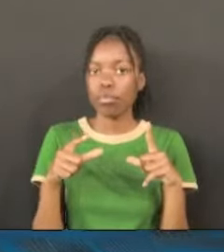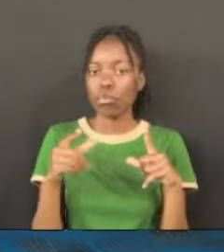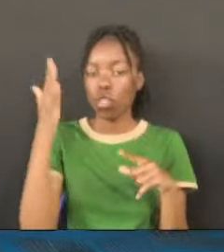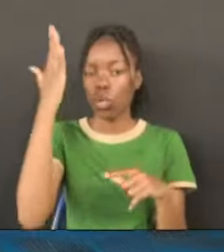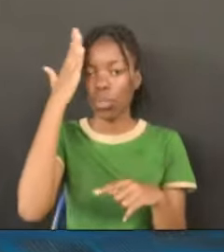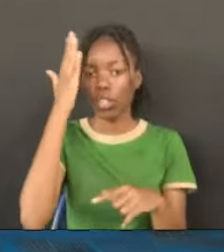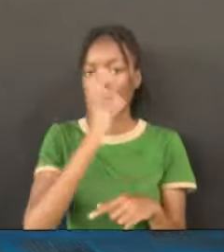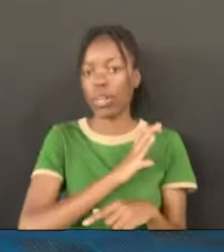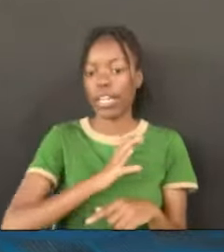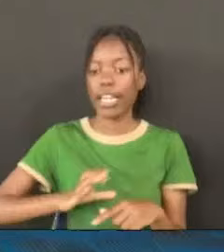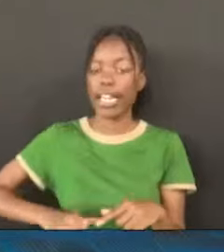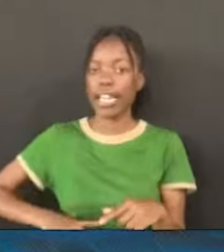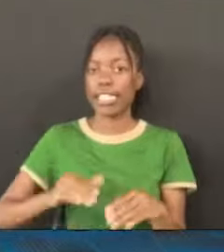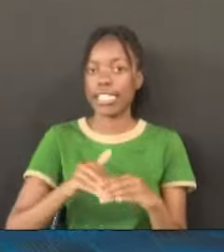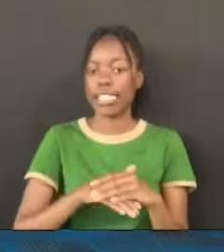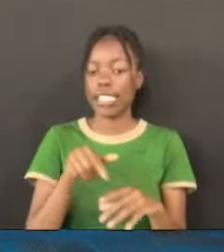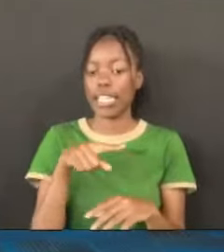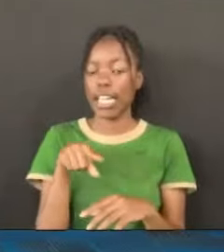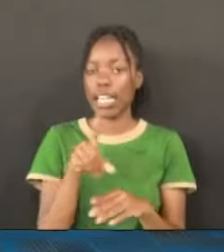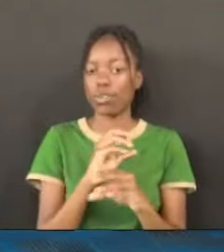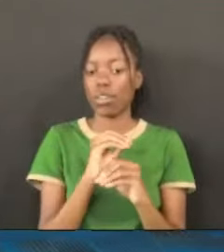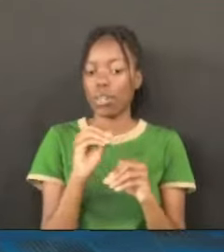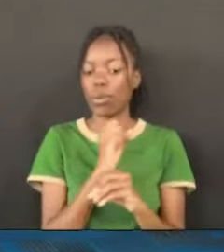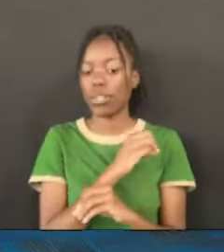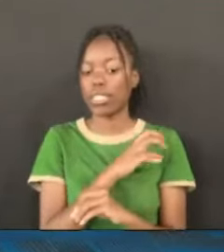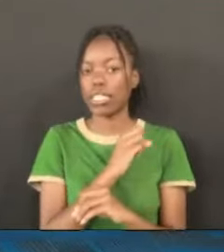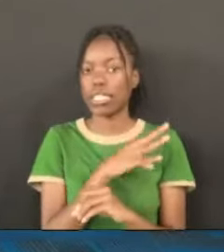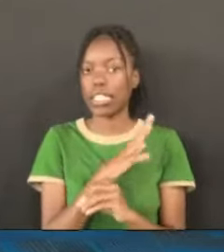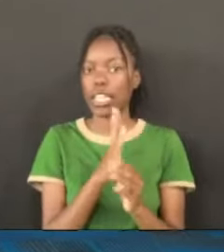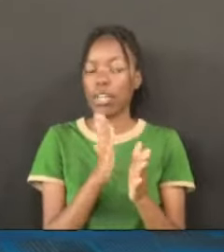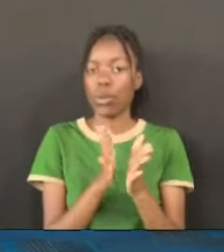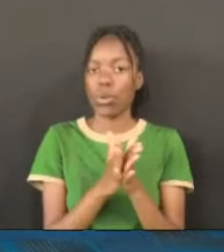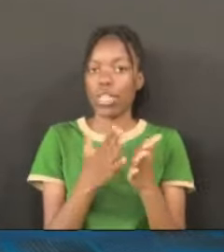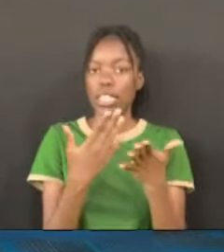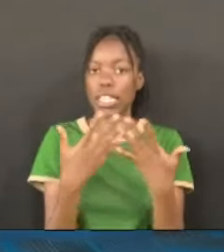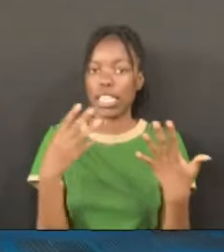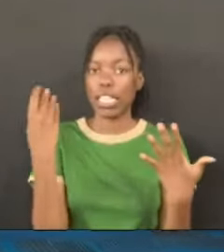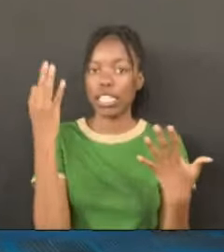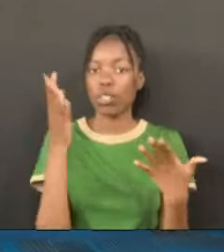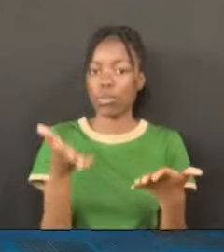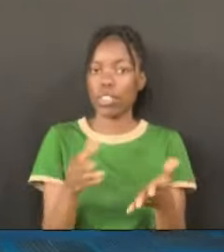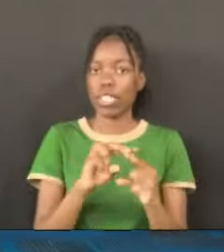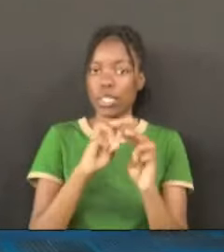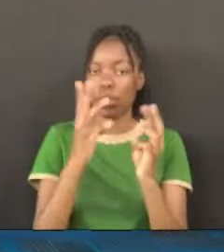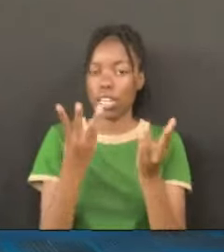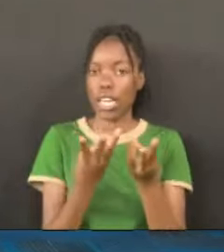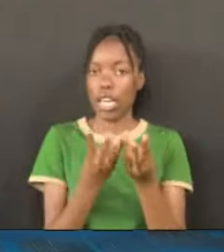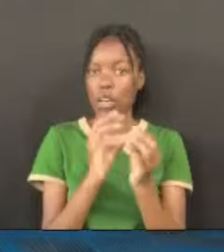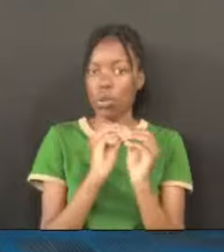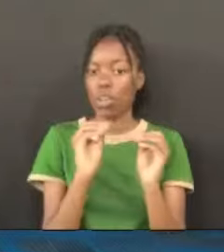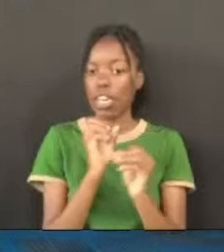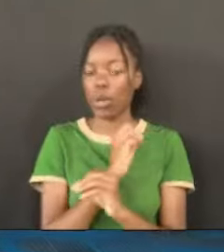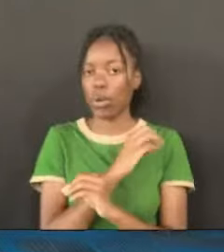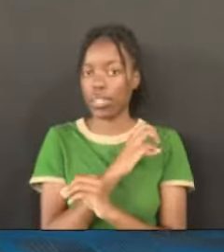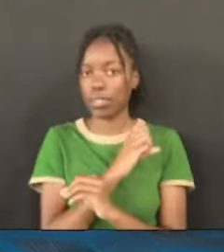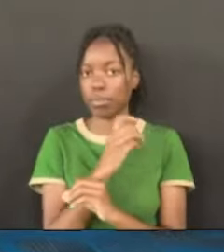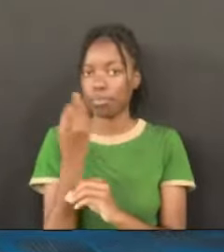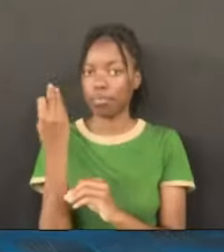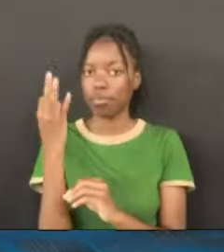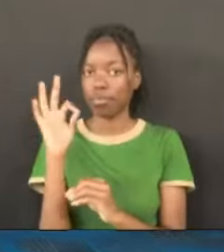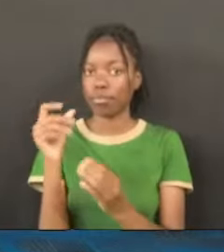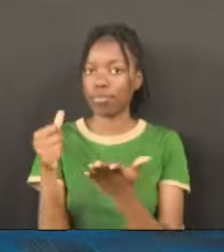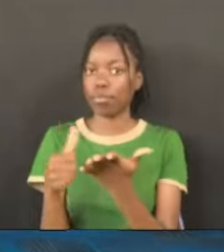not shaken by the things of this world. We are not shaken by our challenges, because we